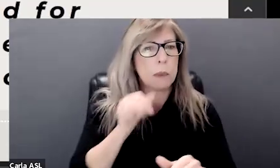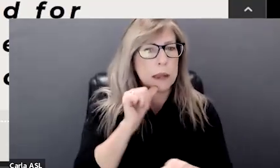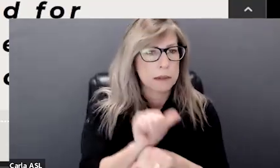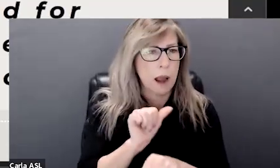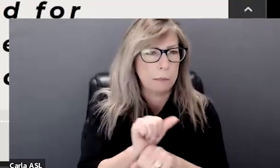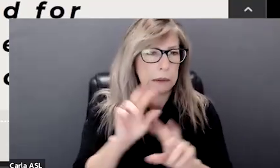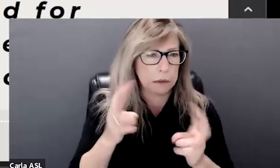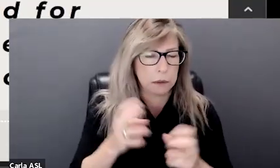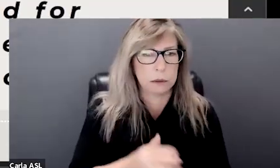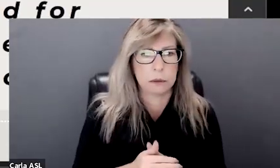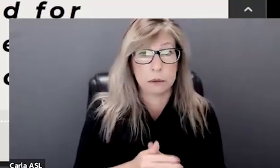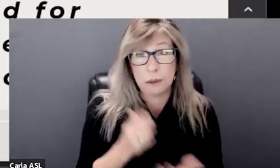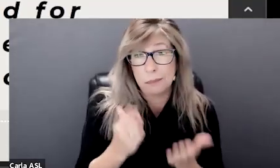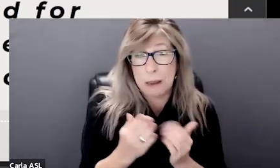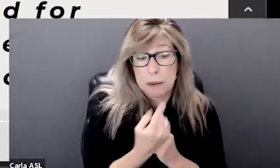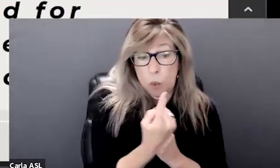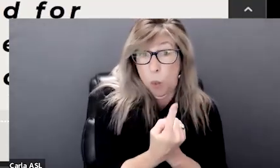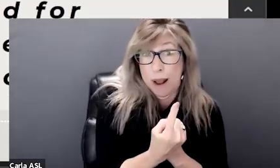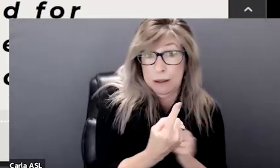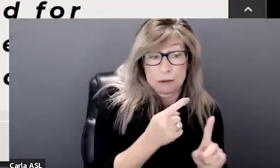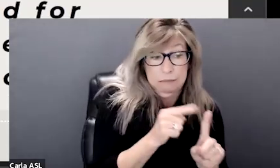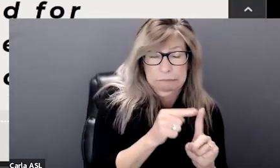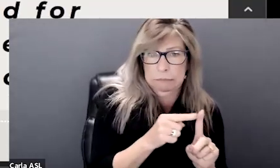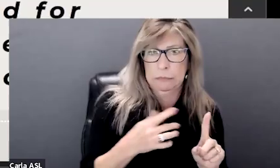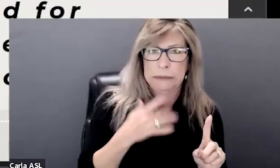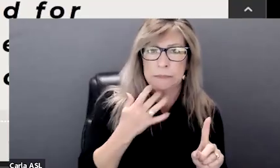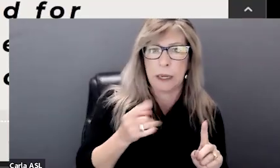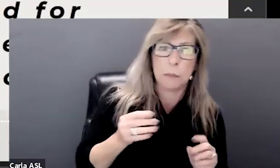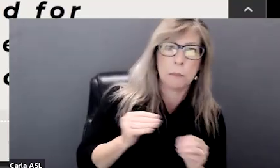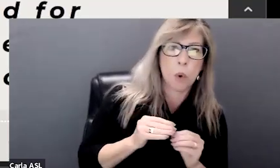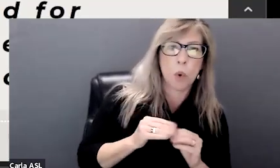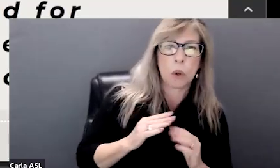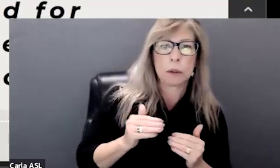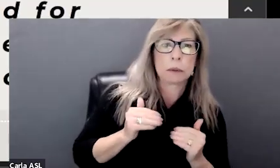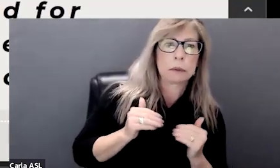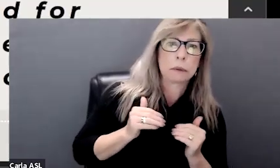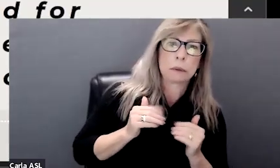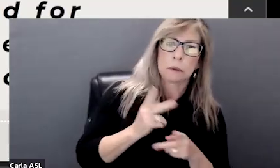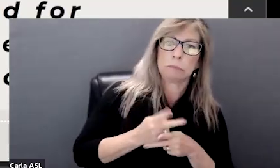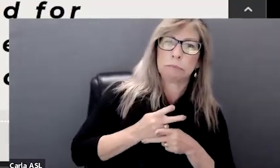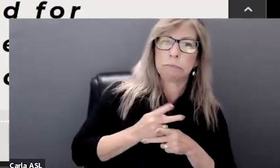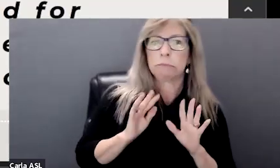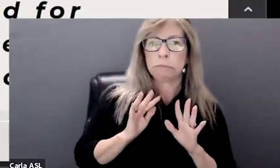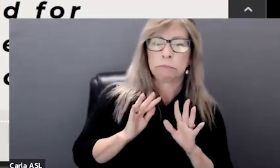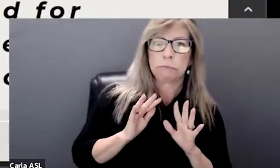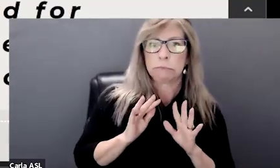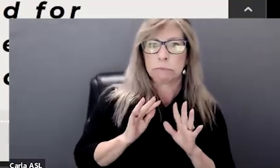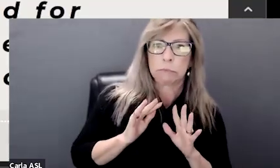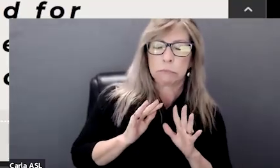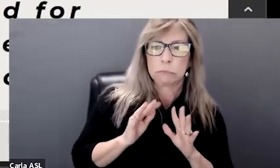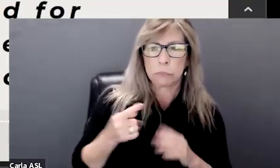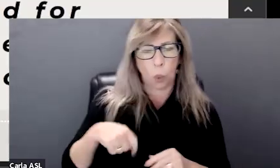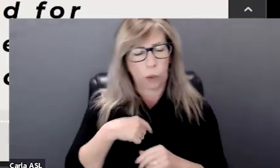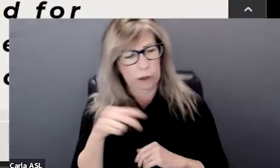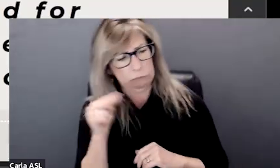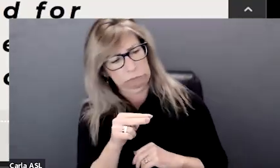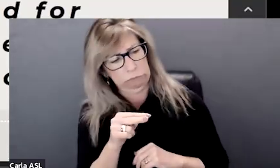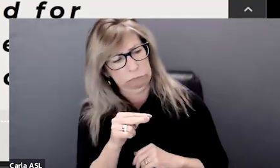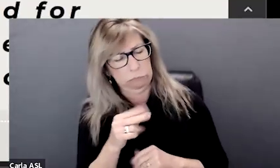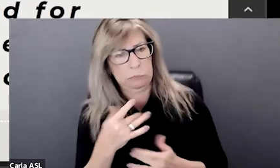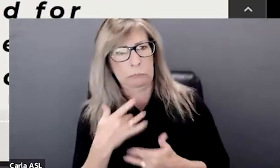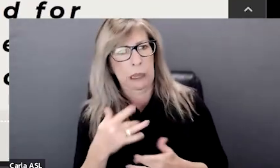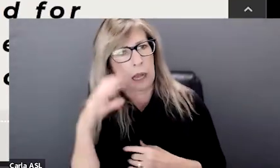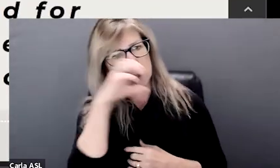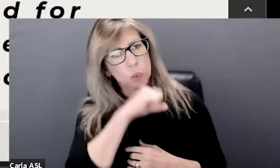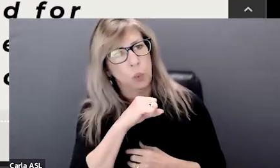quite reserved. There's a tendency for us to make assumptions about what that means